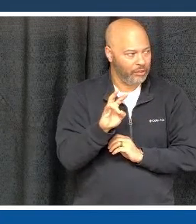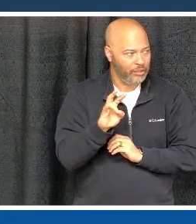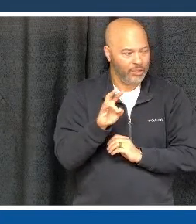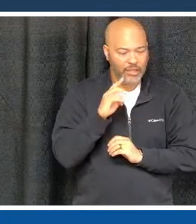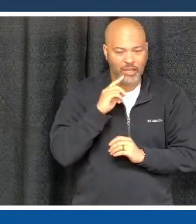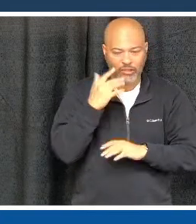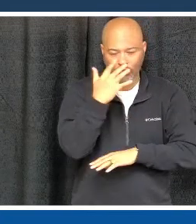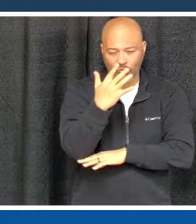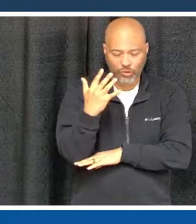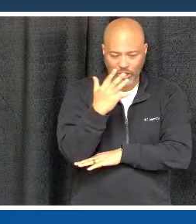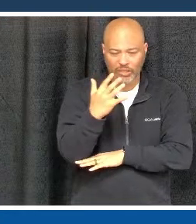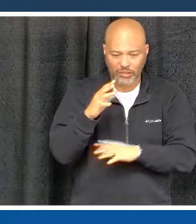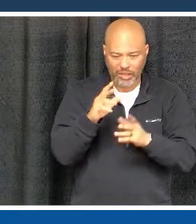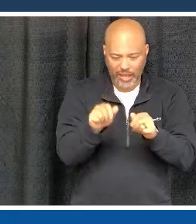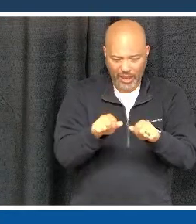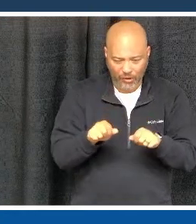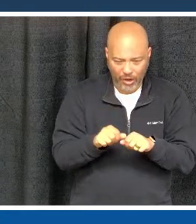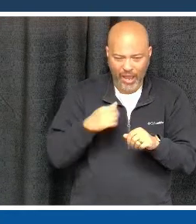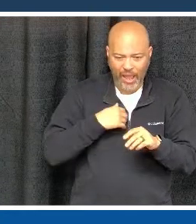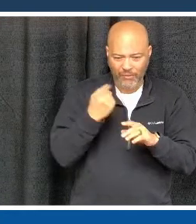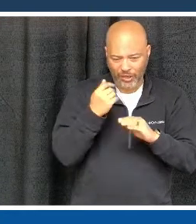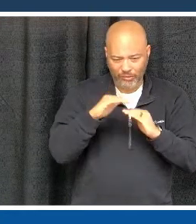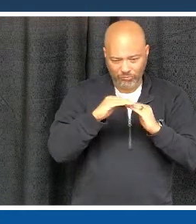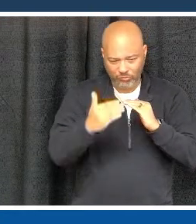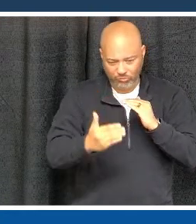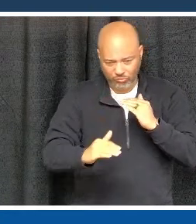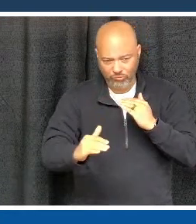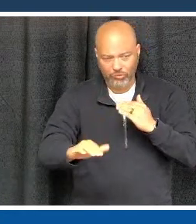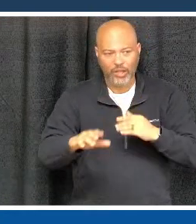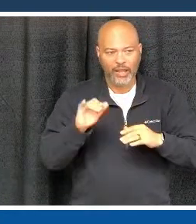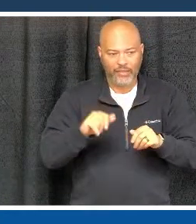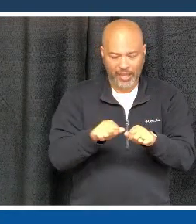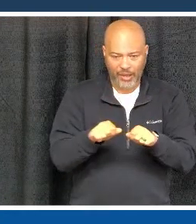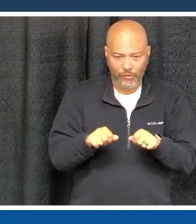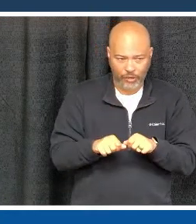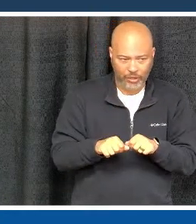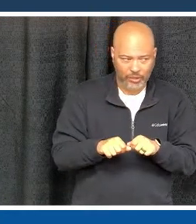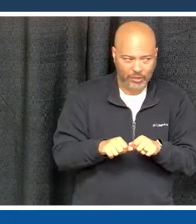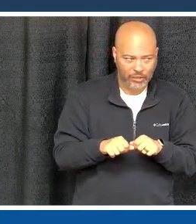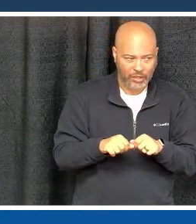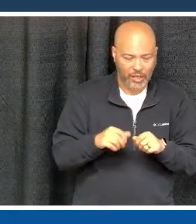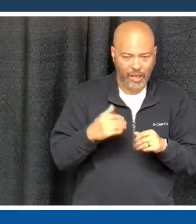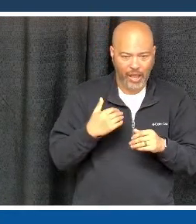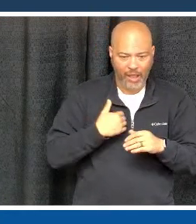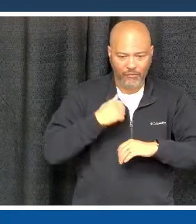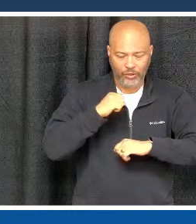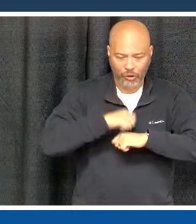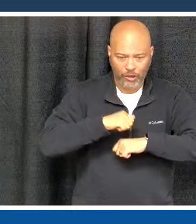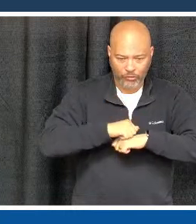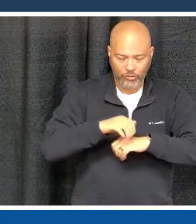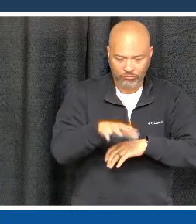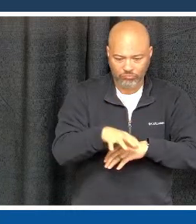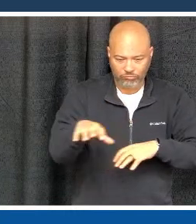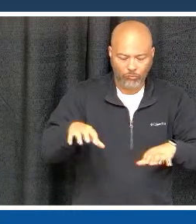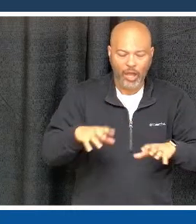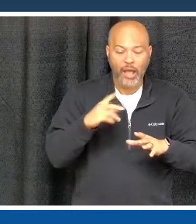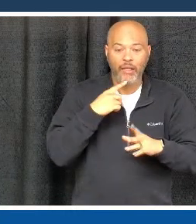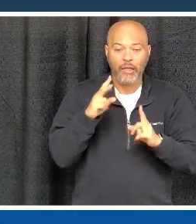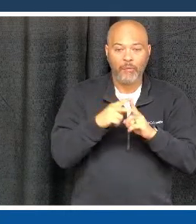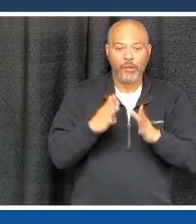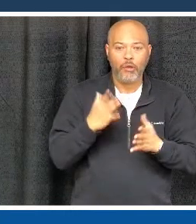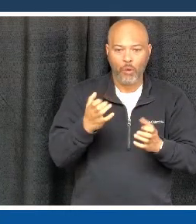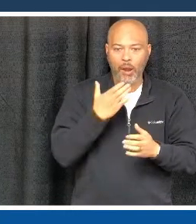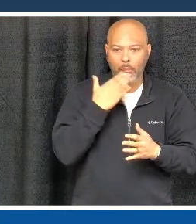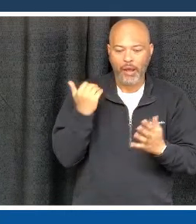semi-wooded tract with moderate to steep slope in existing areas of concrete on site. And the applicant's statement is to